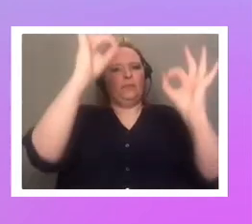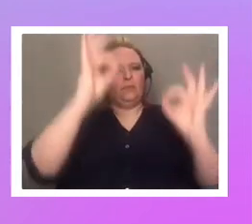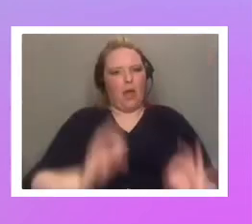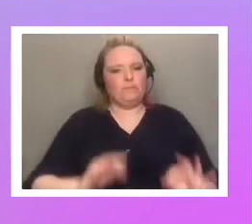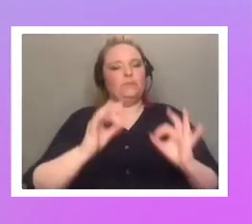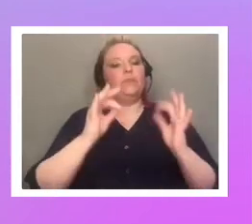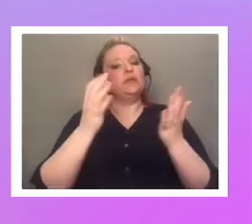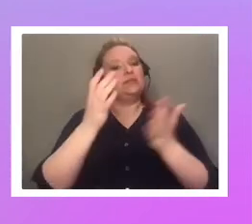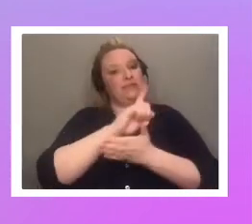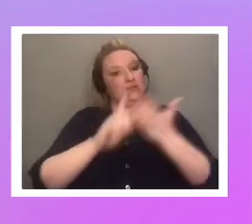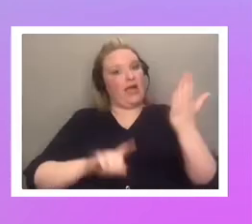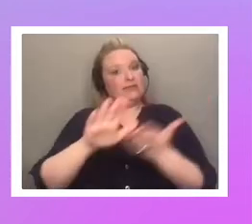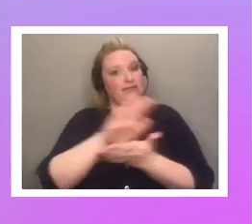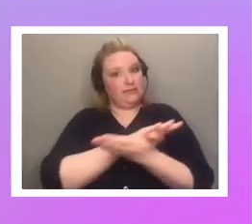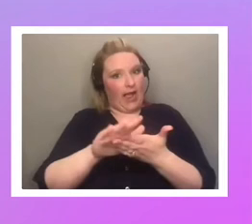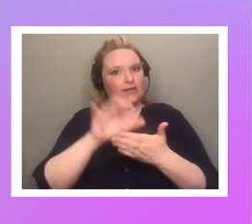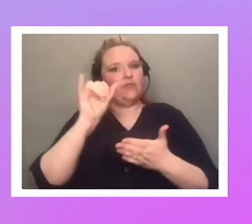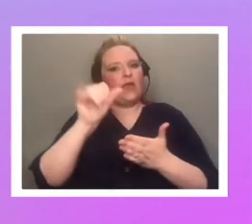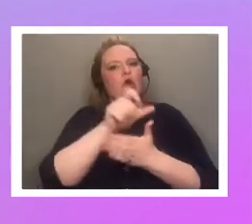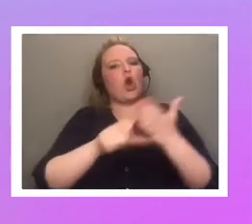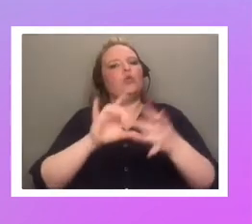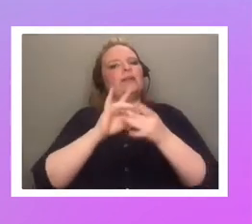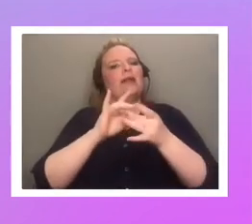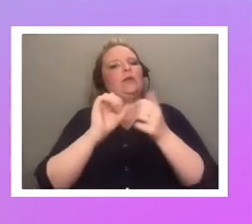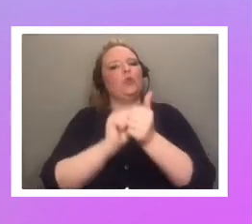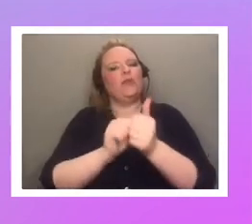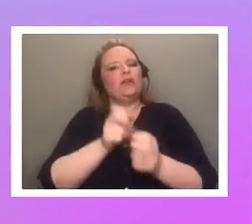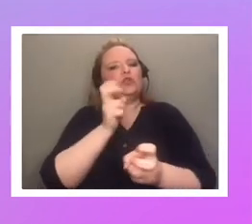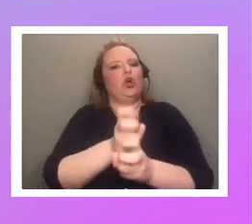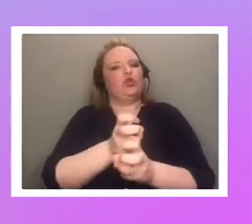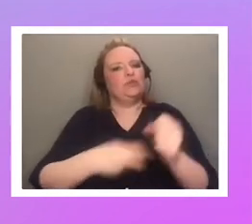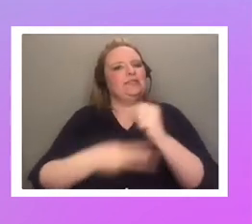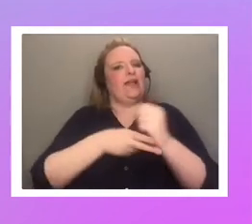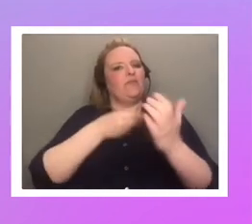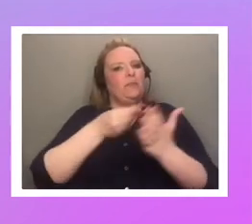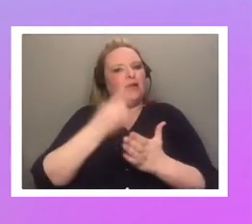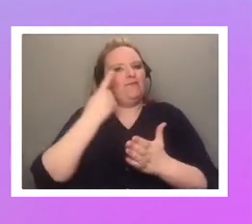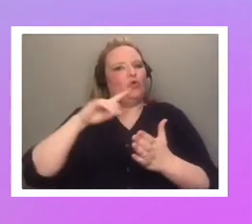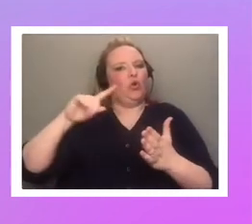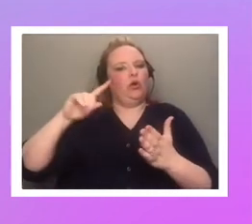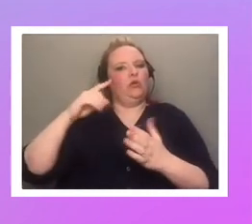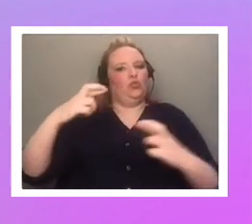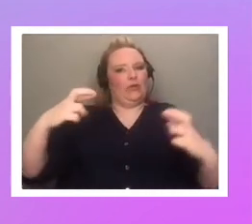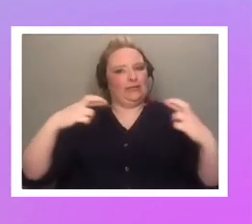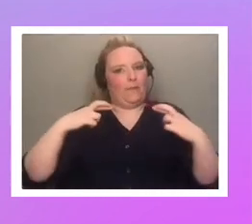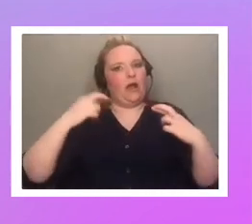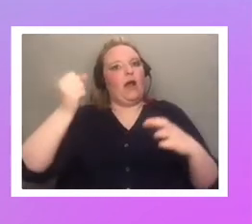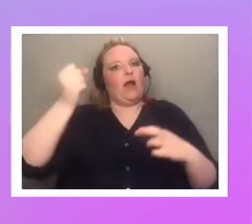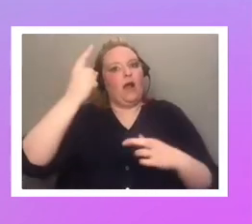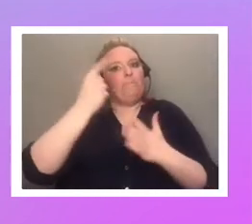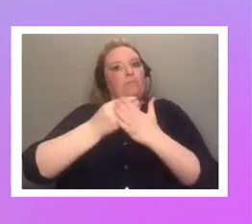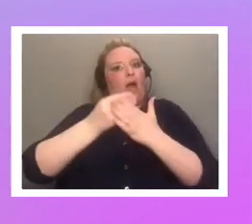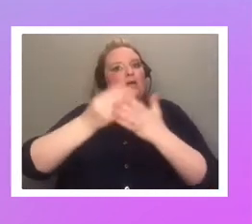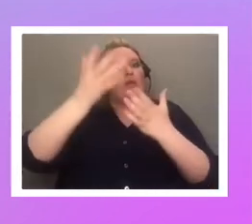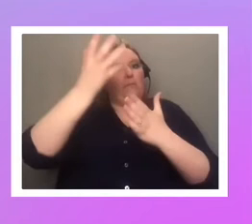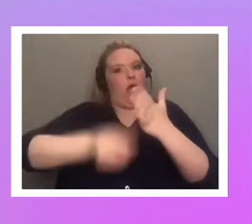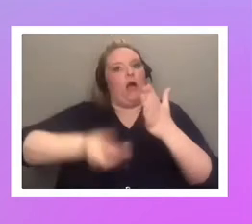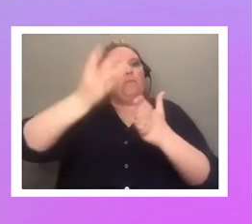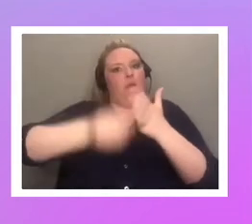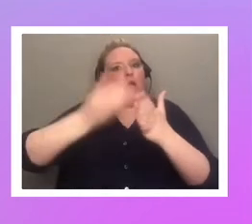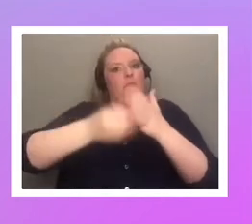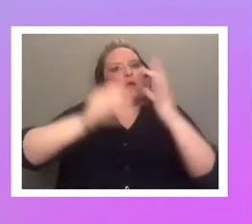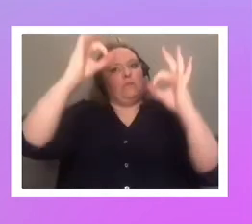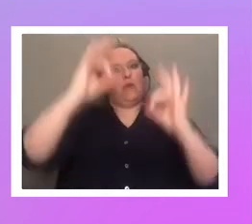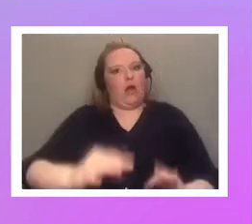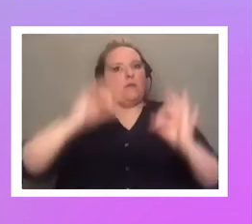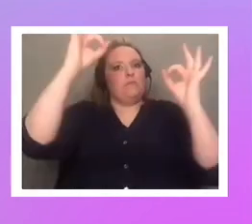design-wise, it makes sense, because this is an article about how it's so hard to save for retirement. So get it, the money is falling out. Great. But